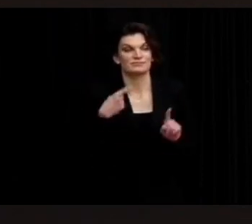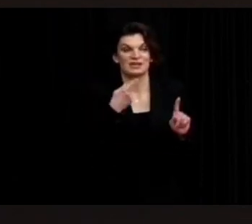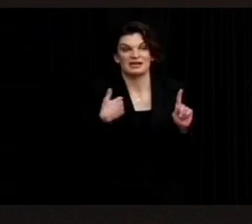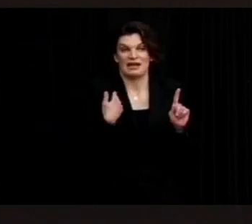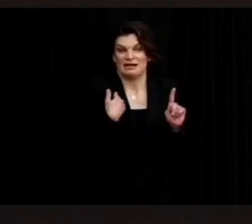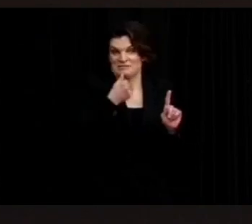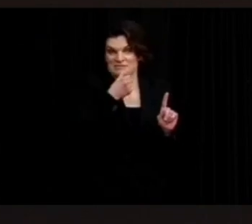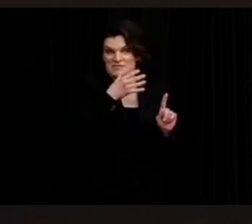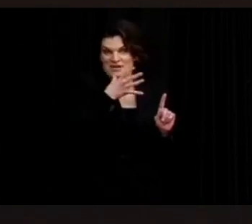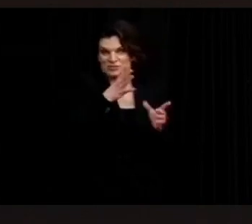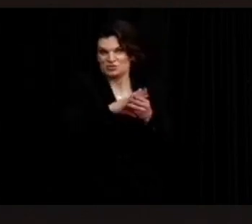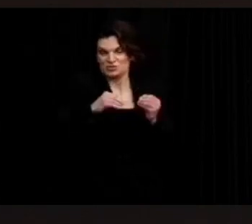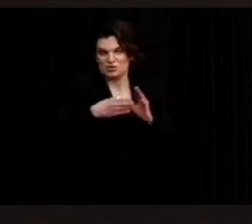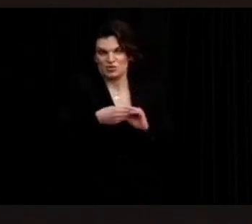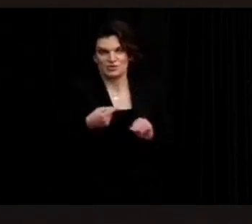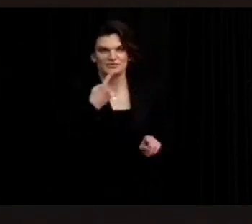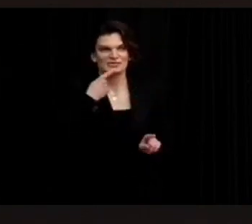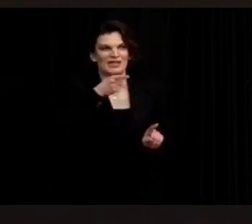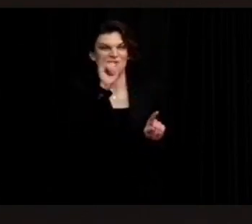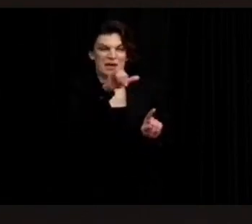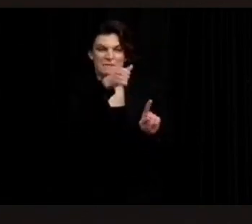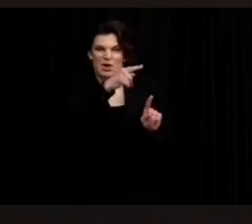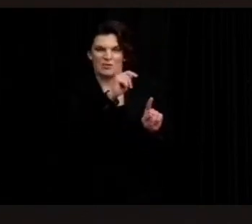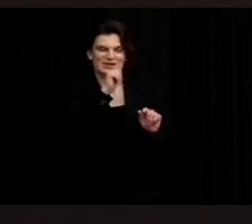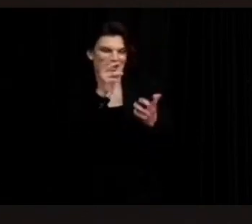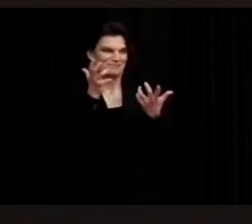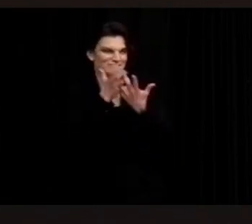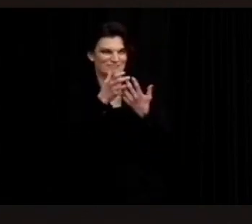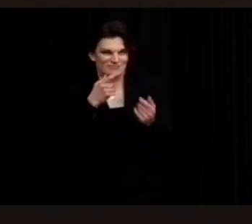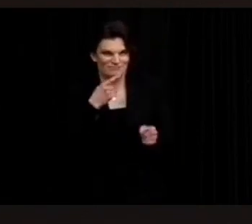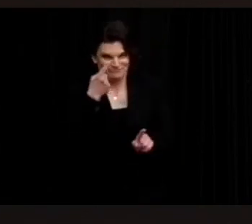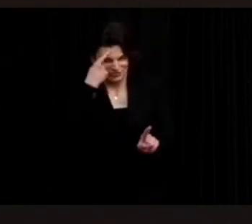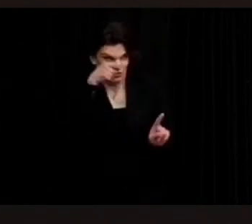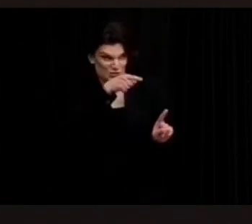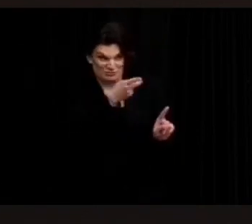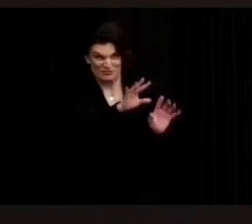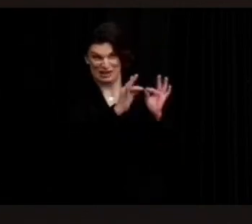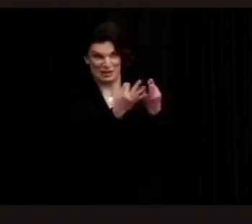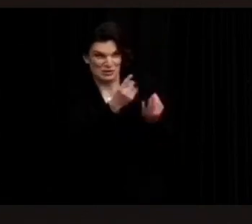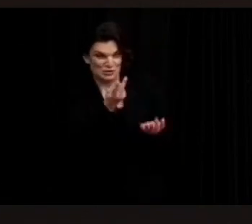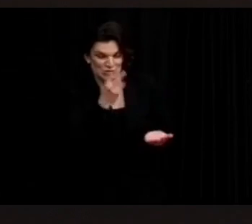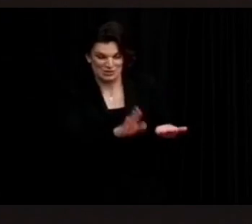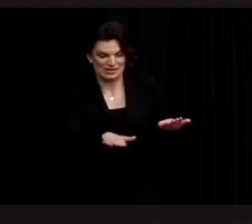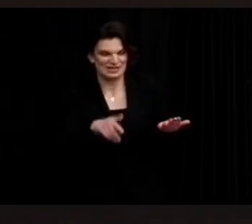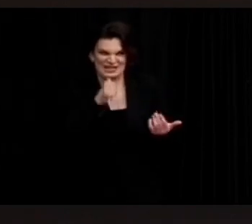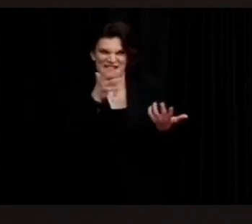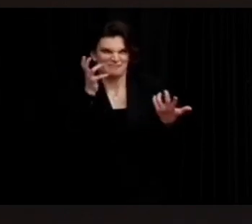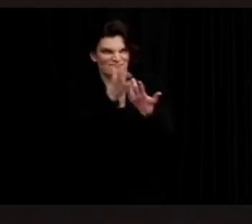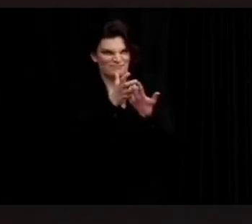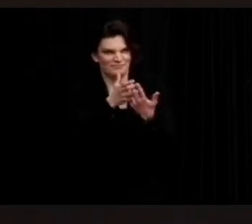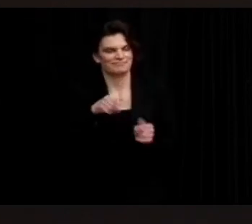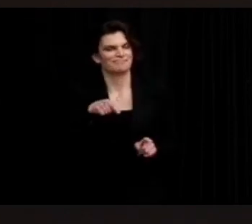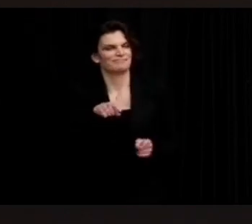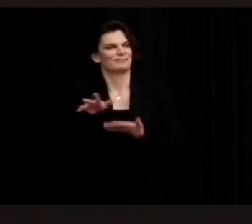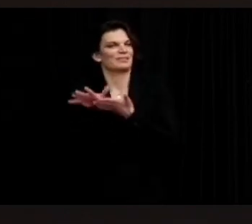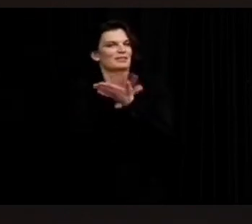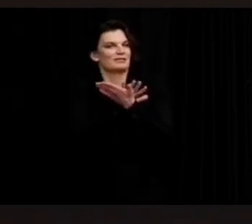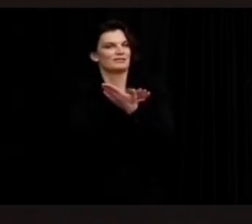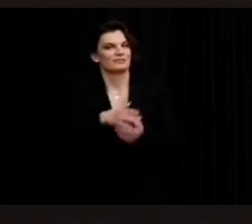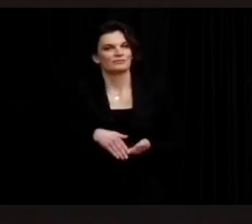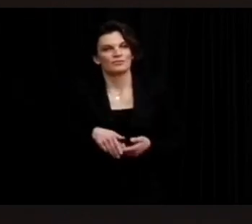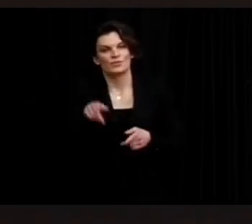certain apartment wasn't the right fit for her and her 2 kids. Citizens who served their time were